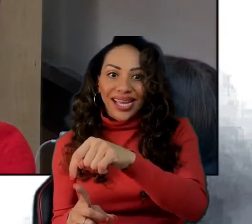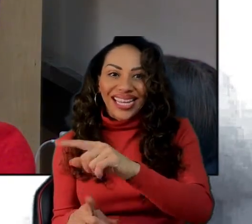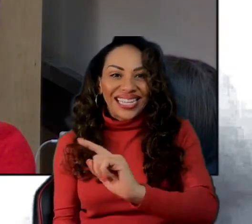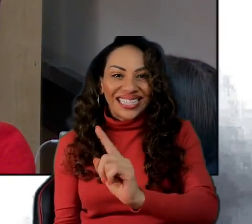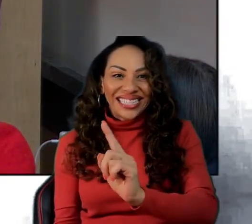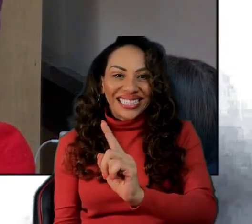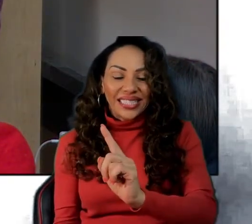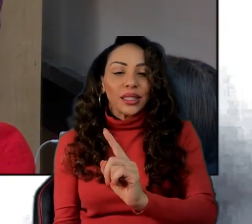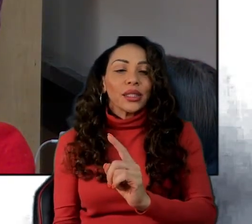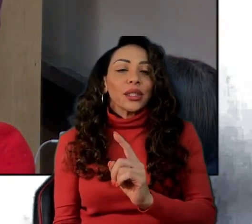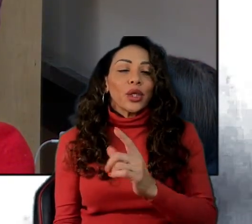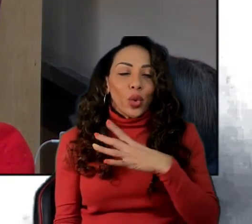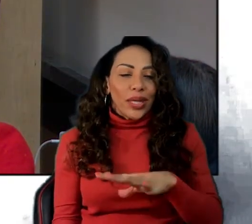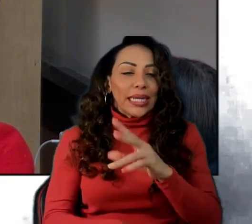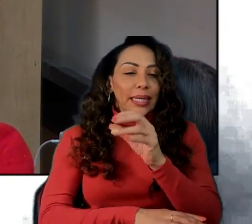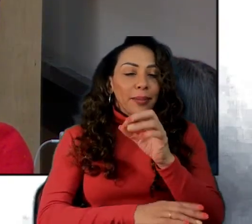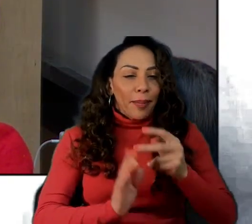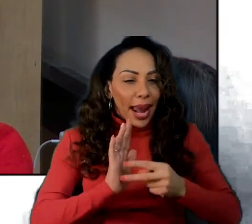keeping it safe.